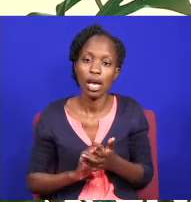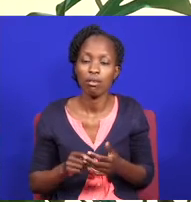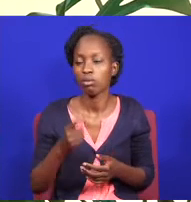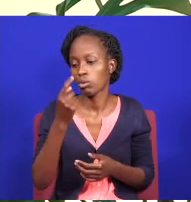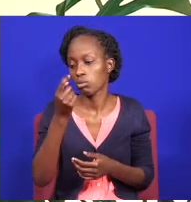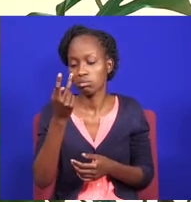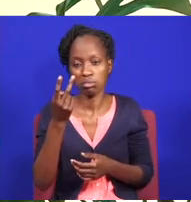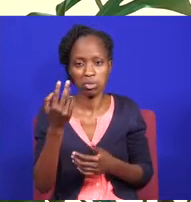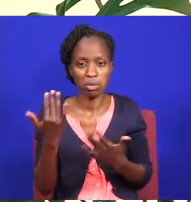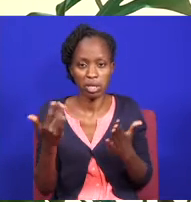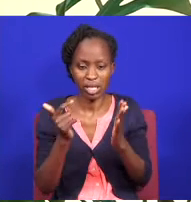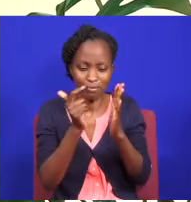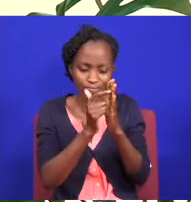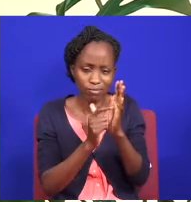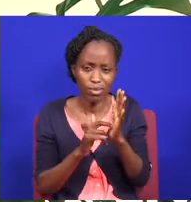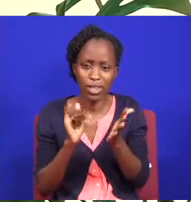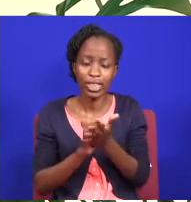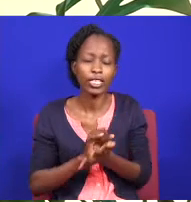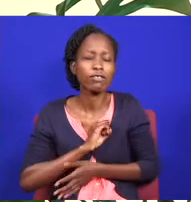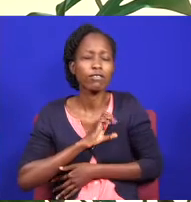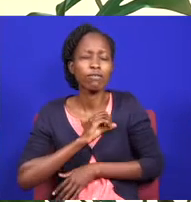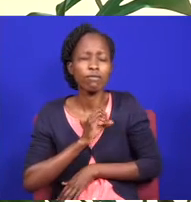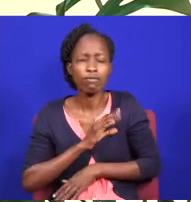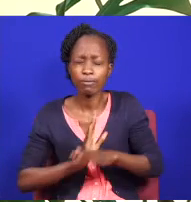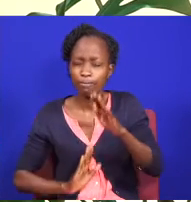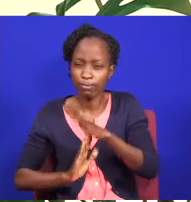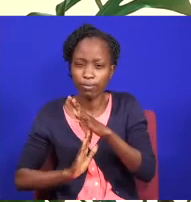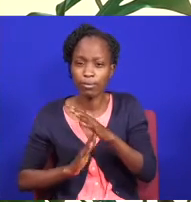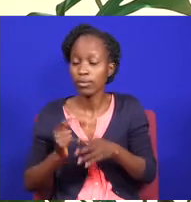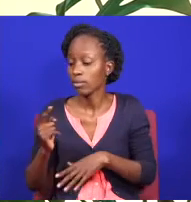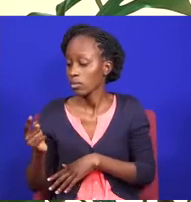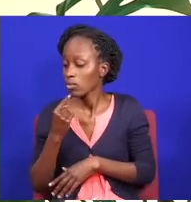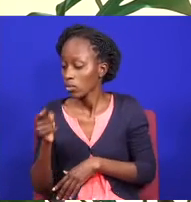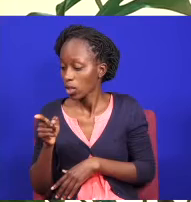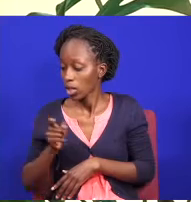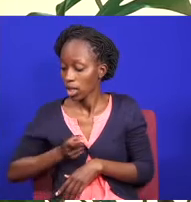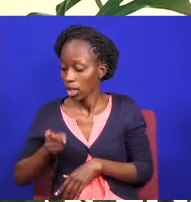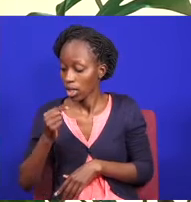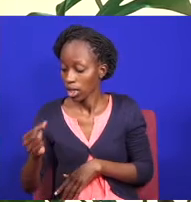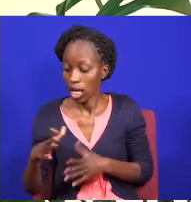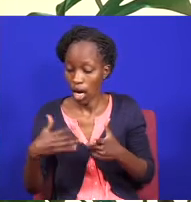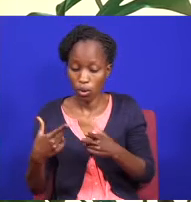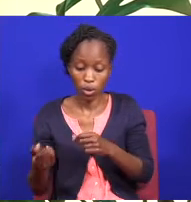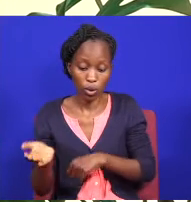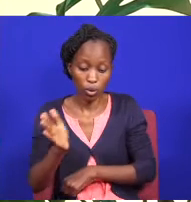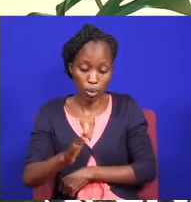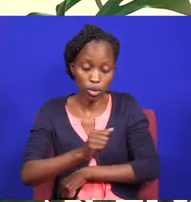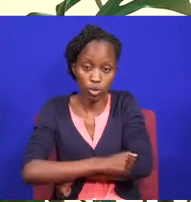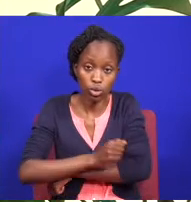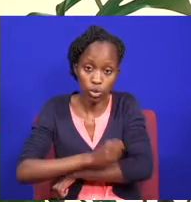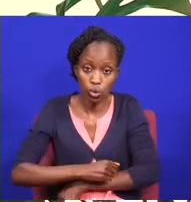things that you are so afraid of. Tugi is telling us she's afraid of how we go back to school and how